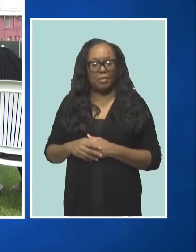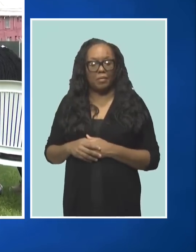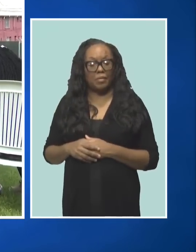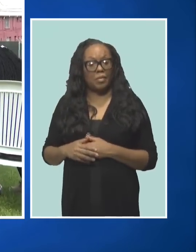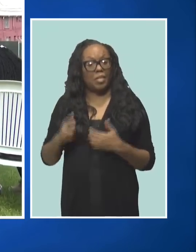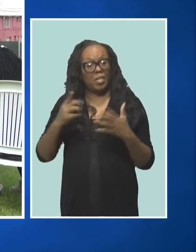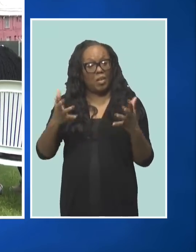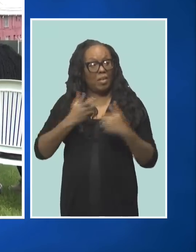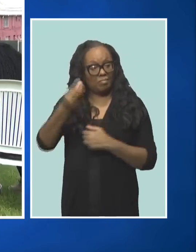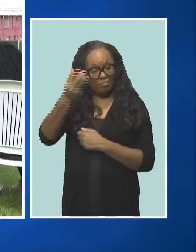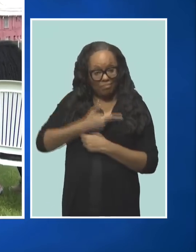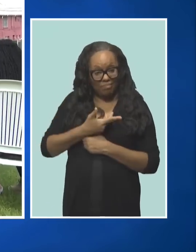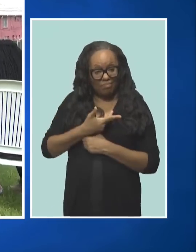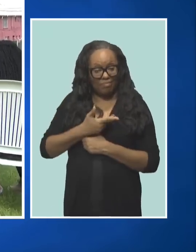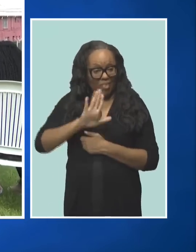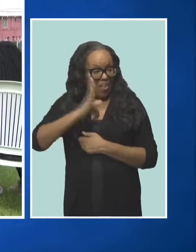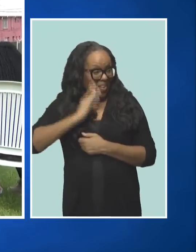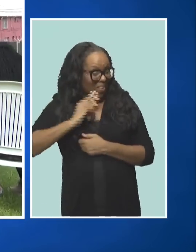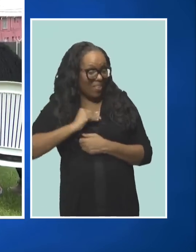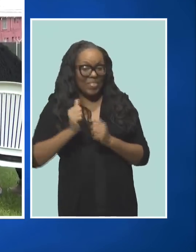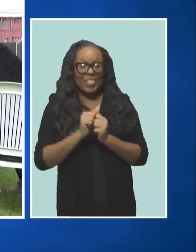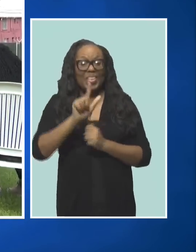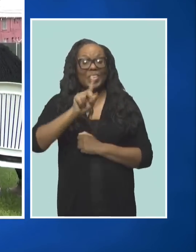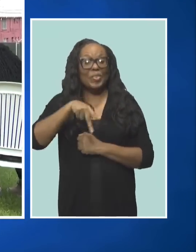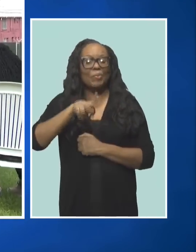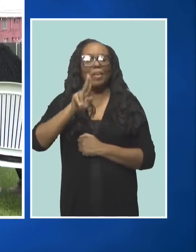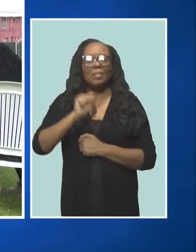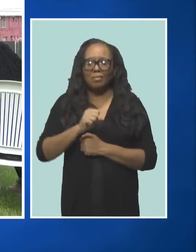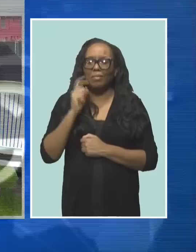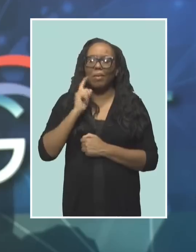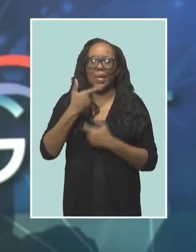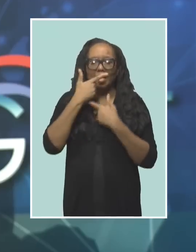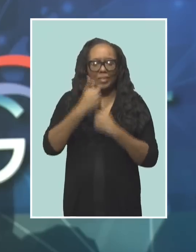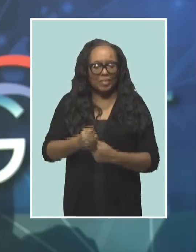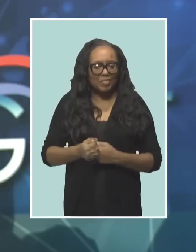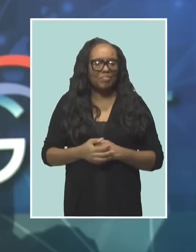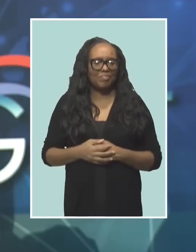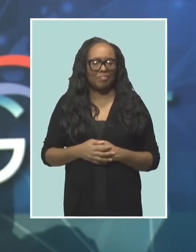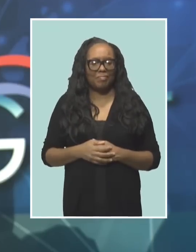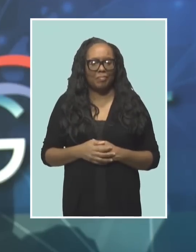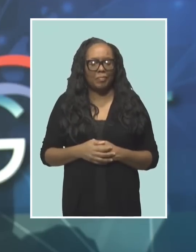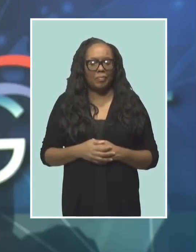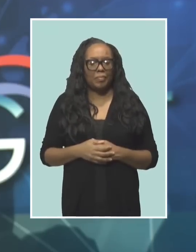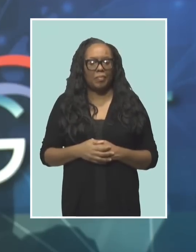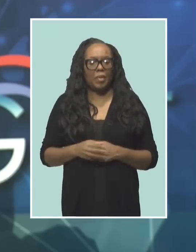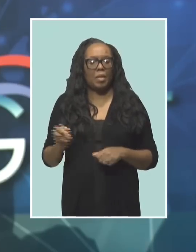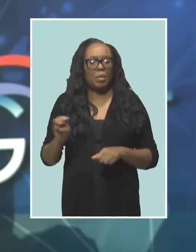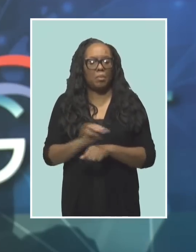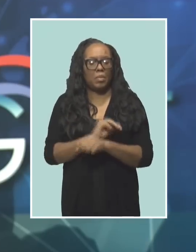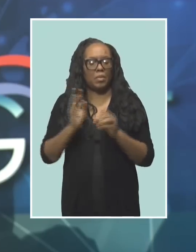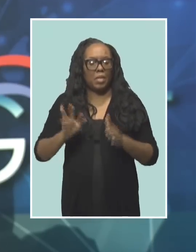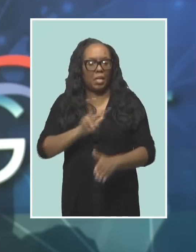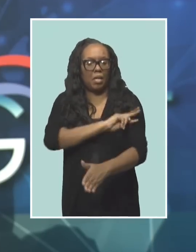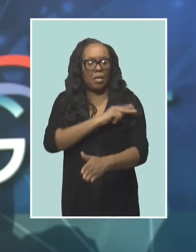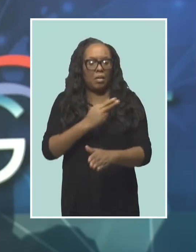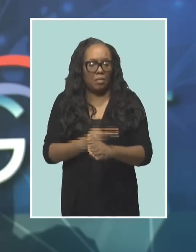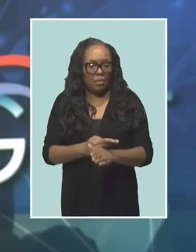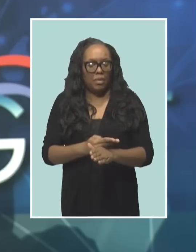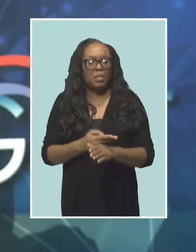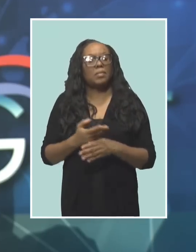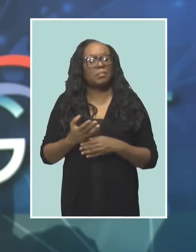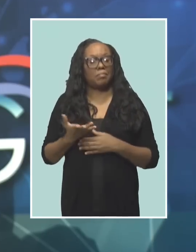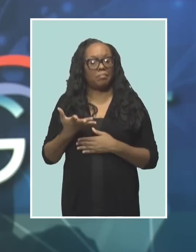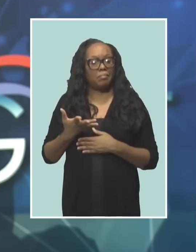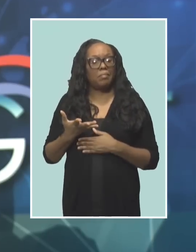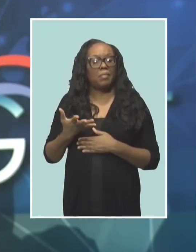their journey with lupus, we would be very interested in hearing from them. Meanwhile, Minister of People Empowerment and Elder Affairs